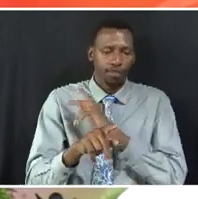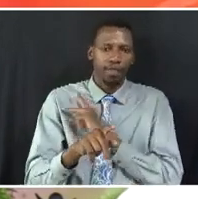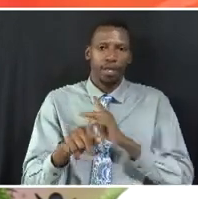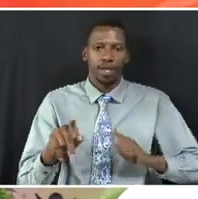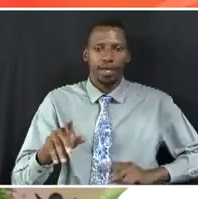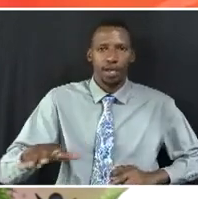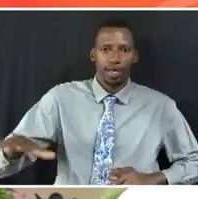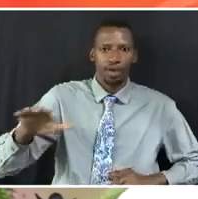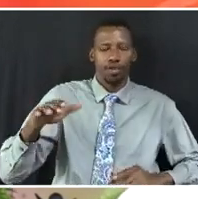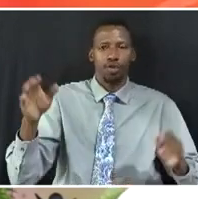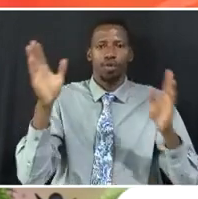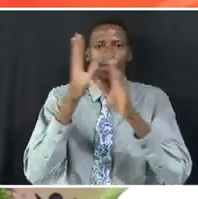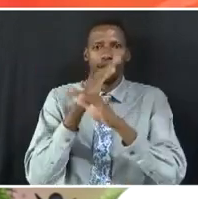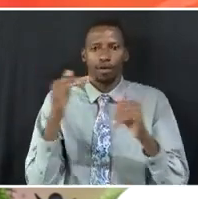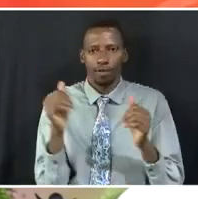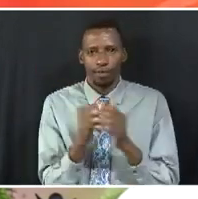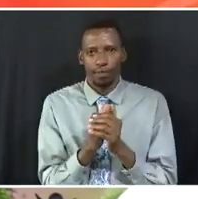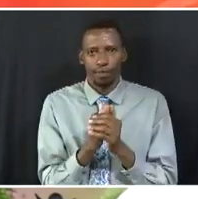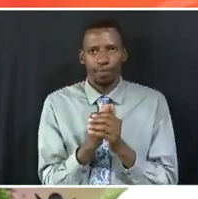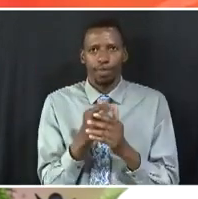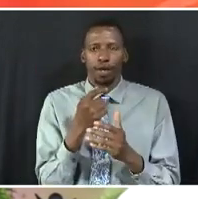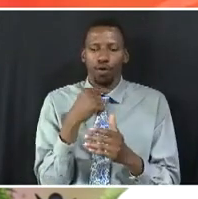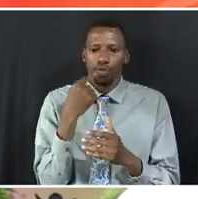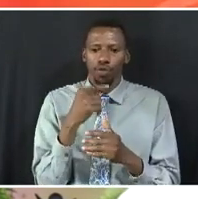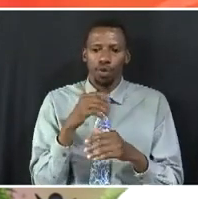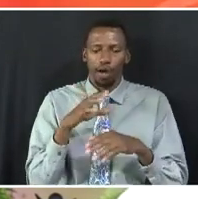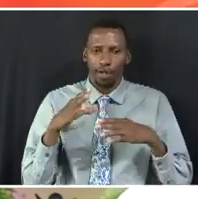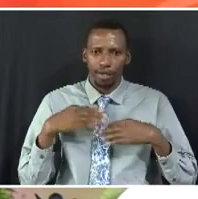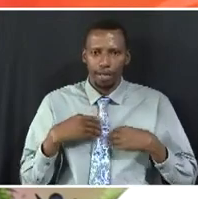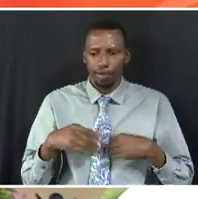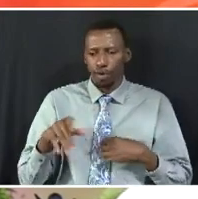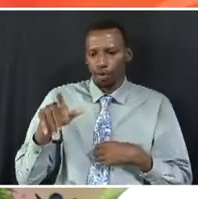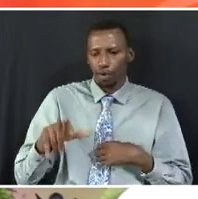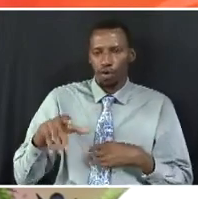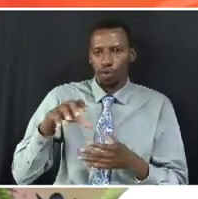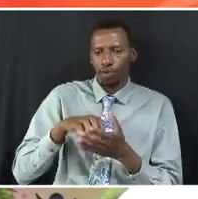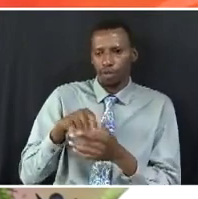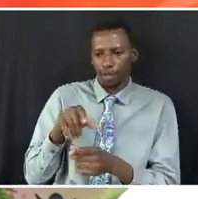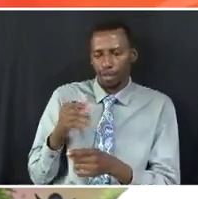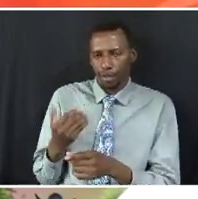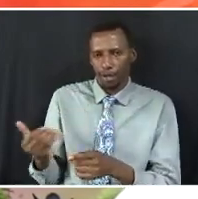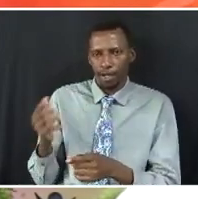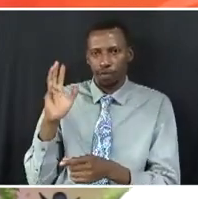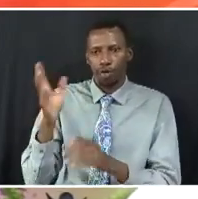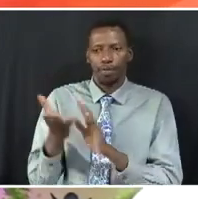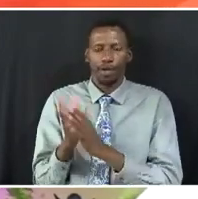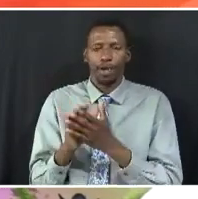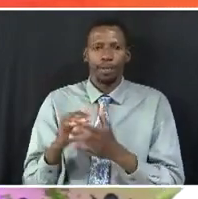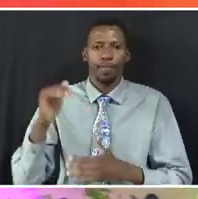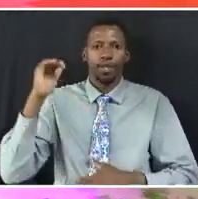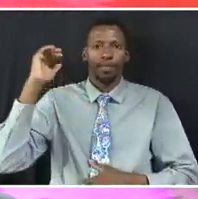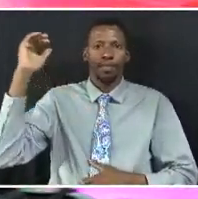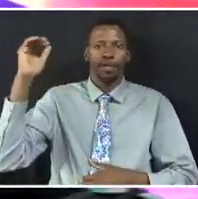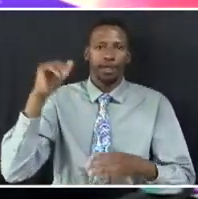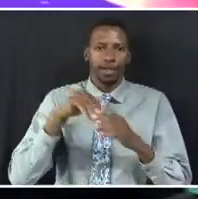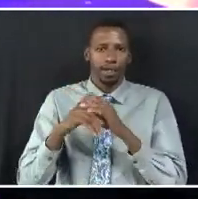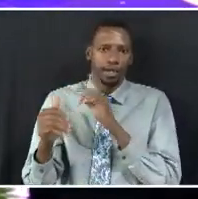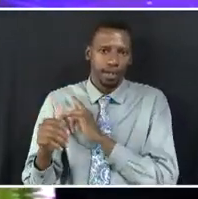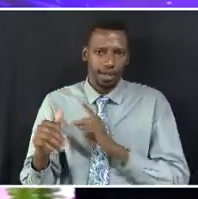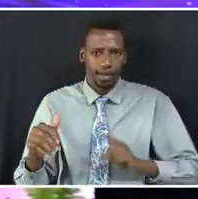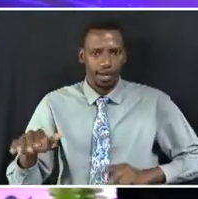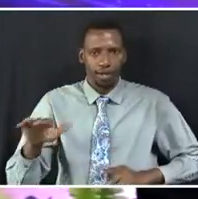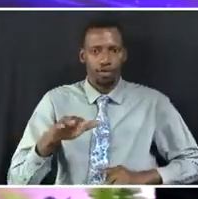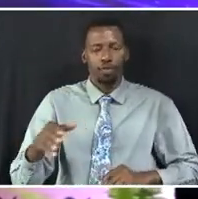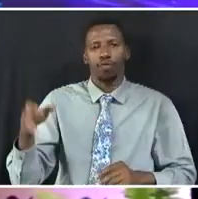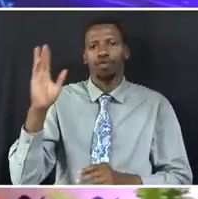heaven. Therefore, whoever takes the lowly position of this child will be the greatest in the kingdom of God. Praise the